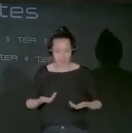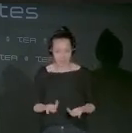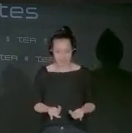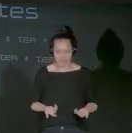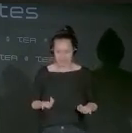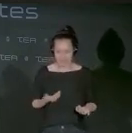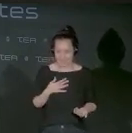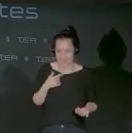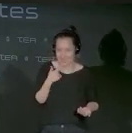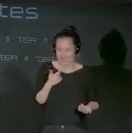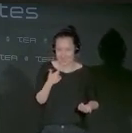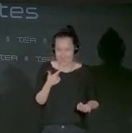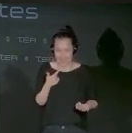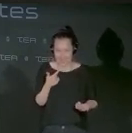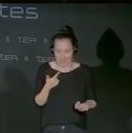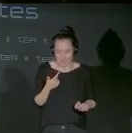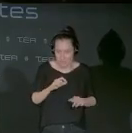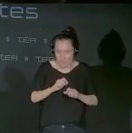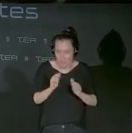You didn't want me to rant, so I'll stop.